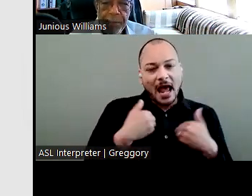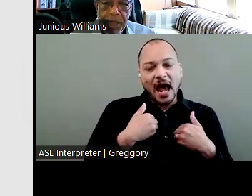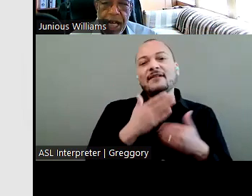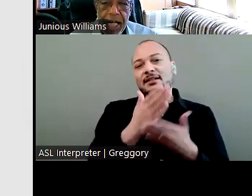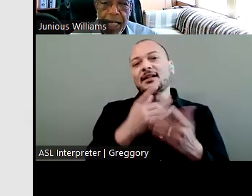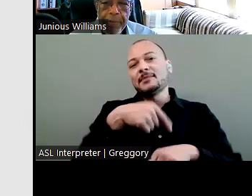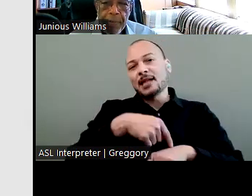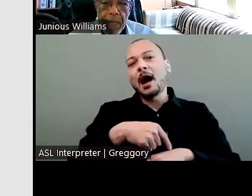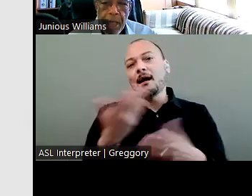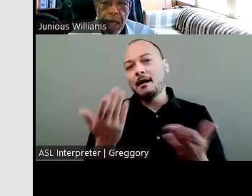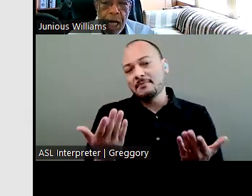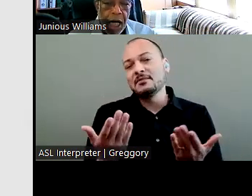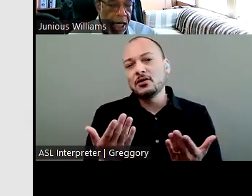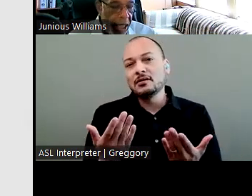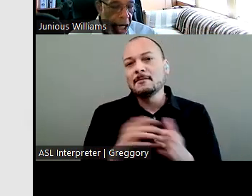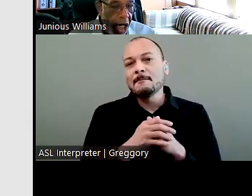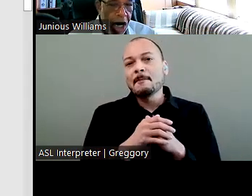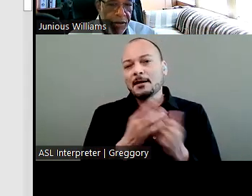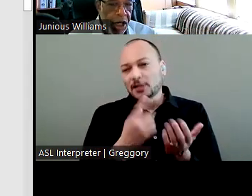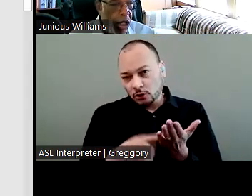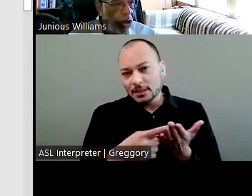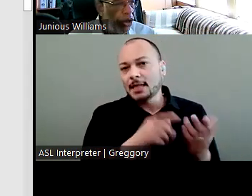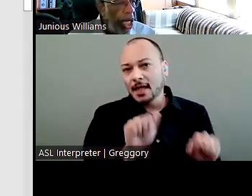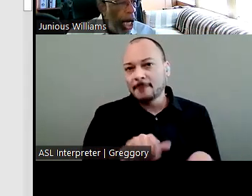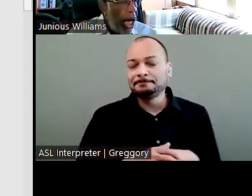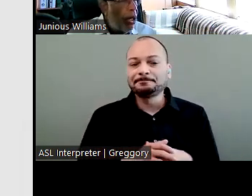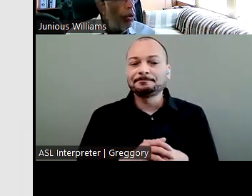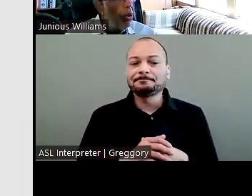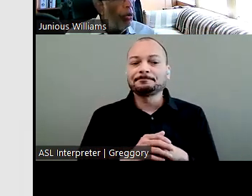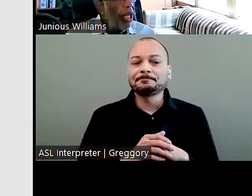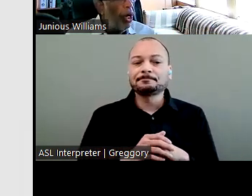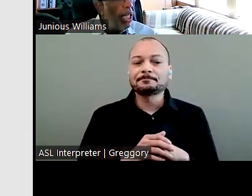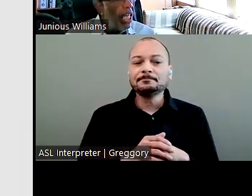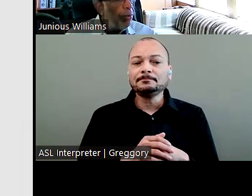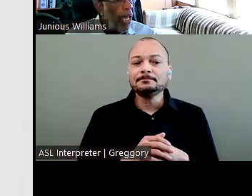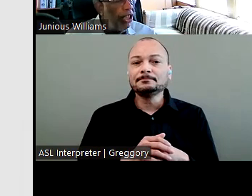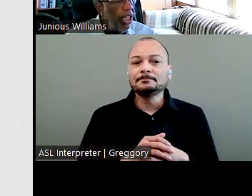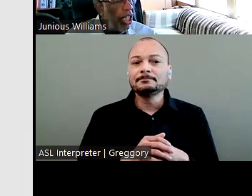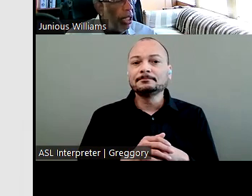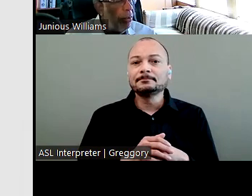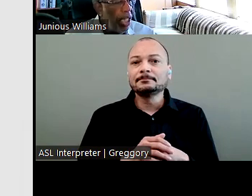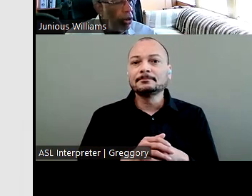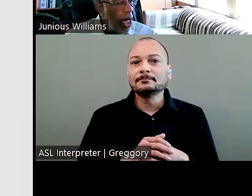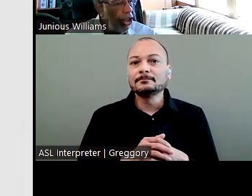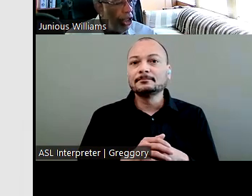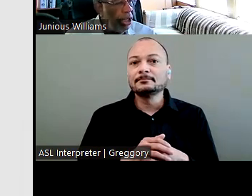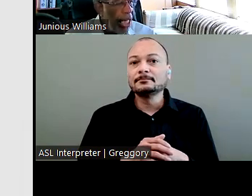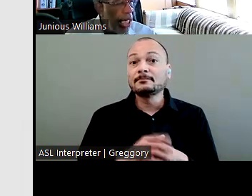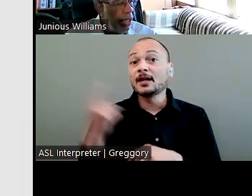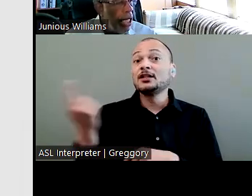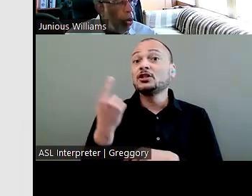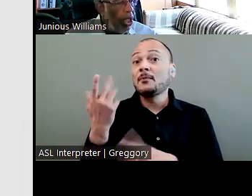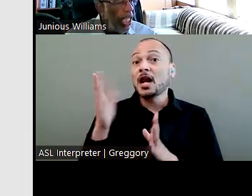time on those. Someone has pasted the breakout questions,